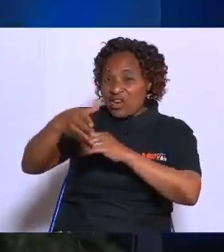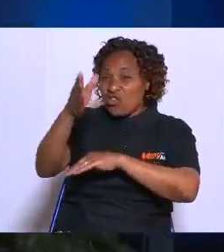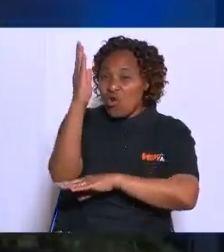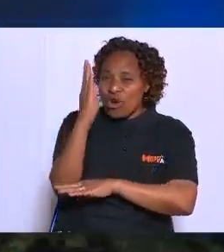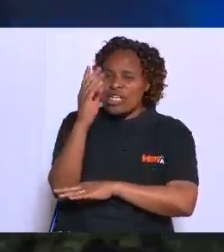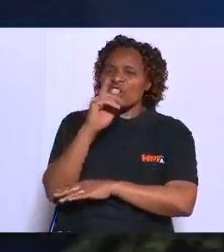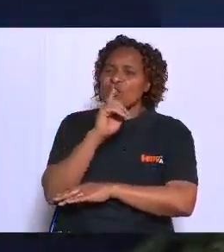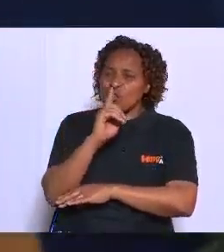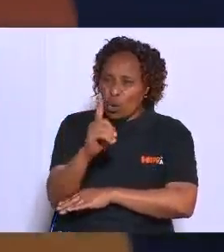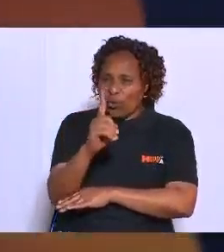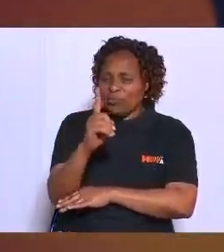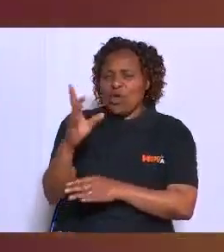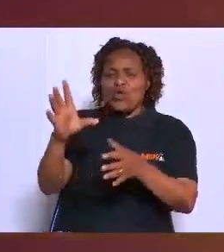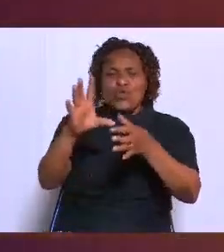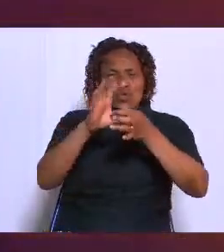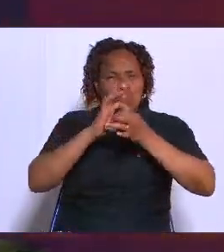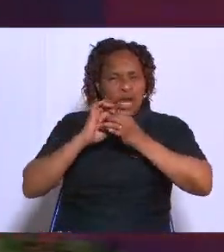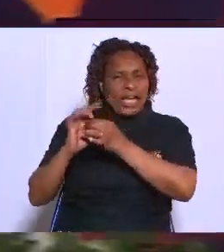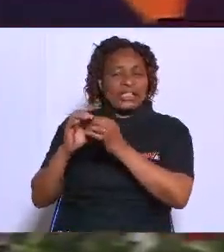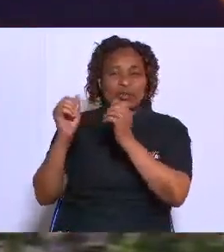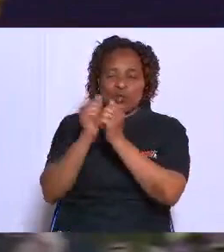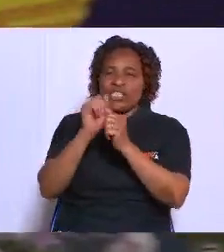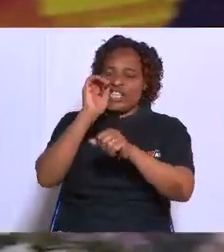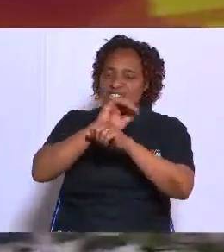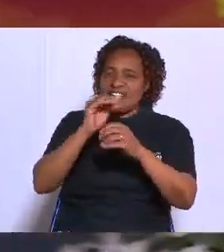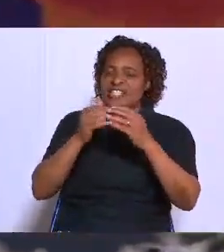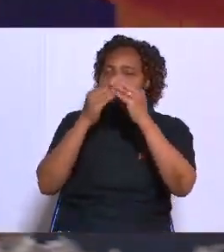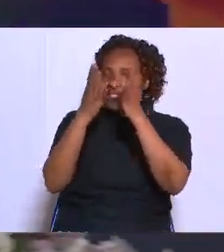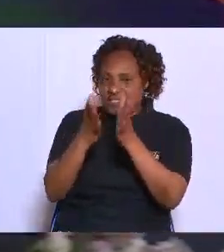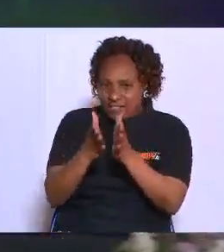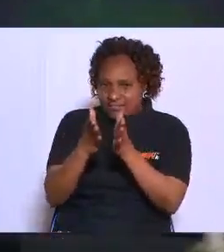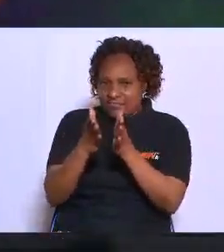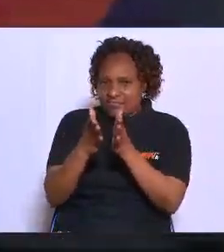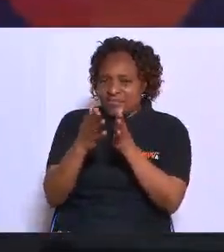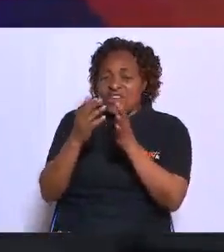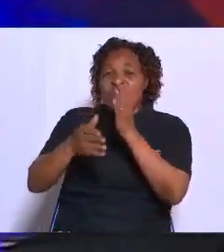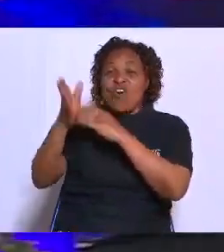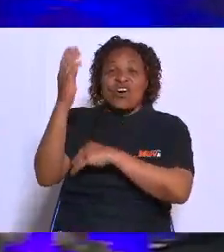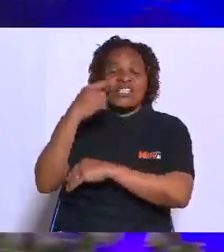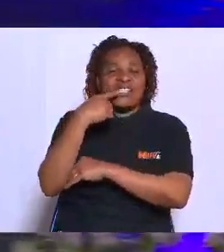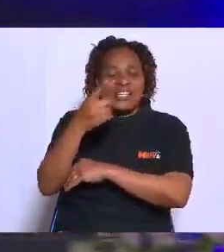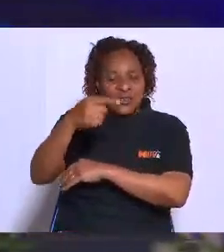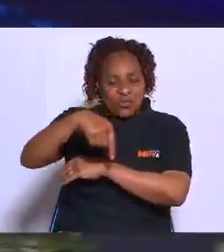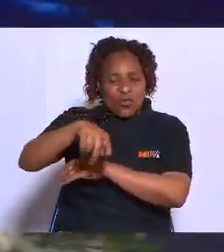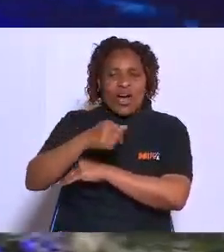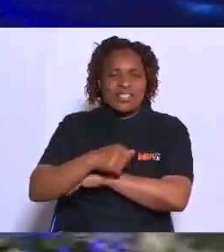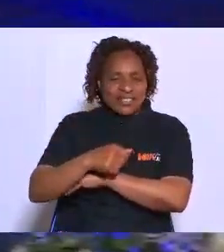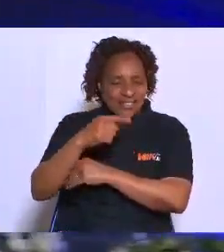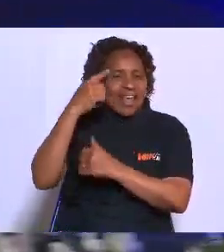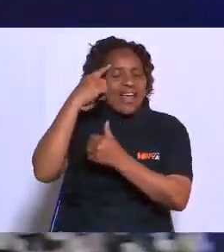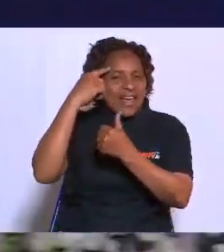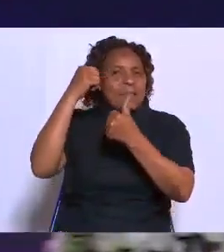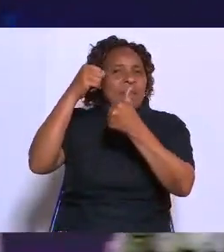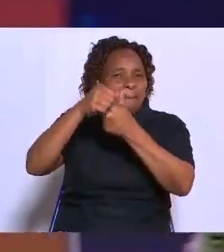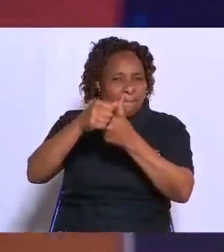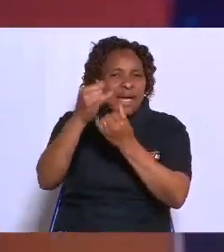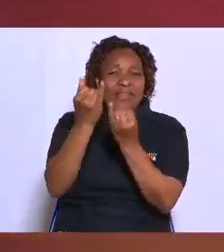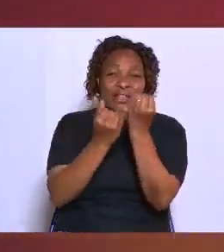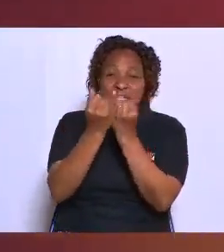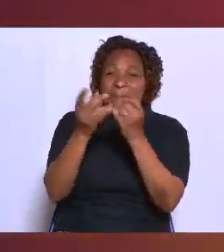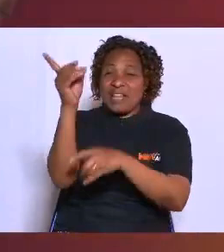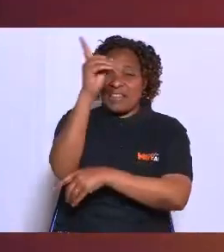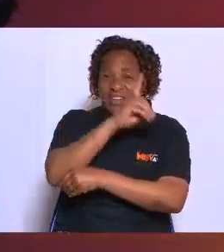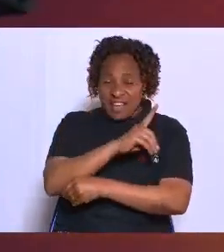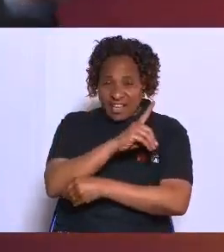therefore unites with church leaders God says to us remember the Sabbath